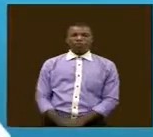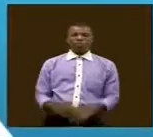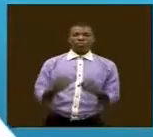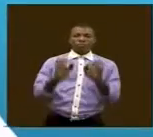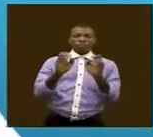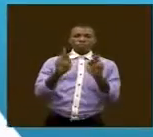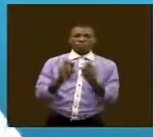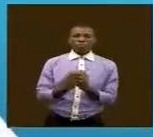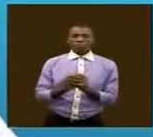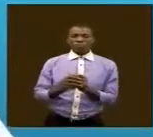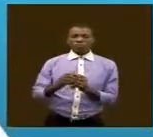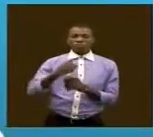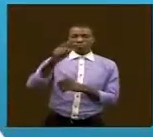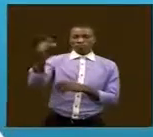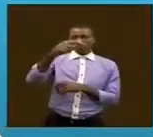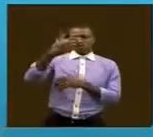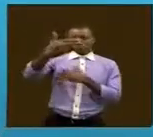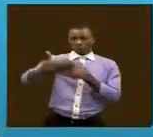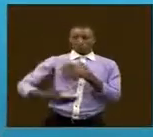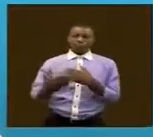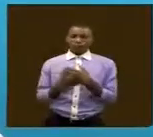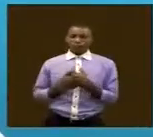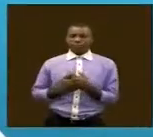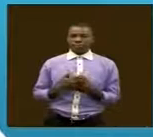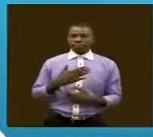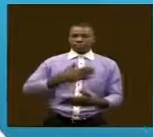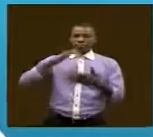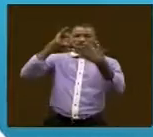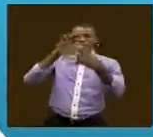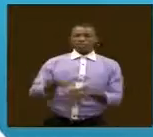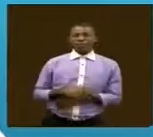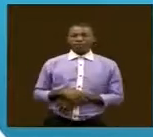Okay, welcome back, my students.